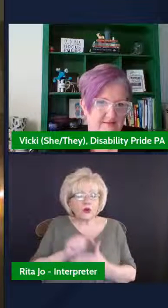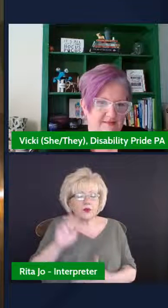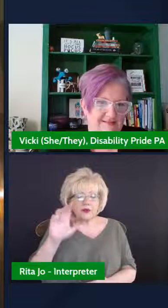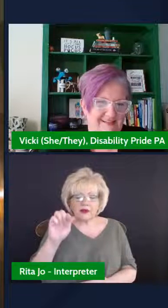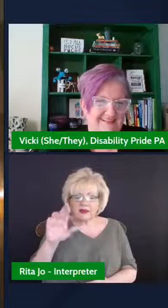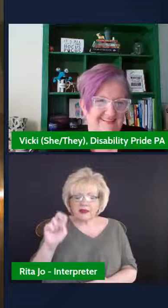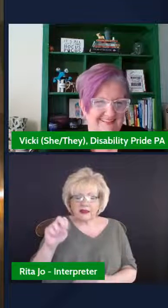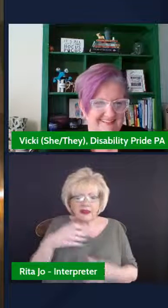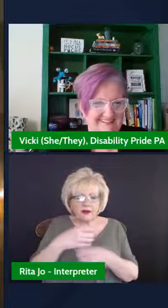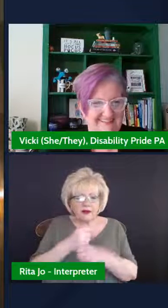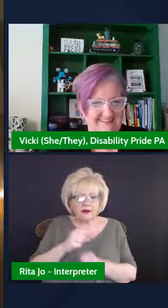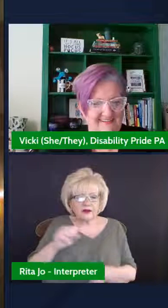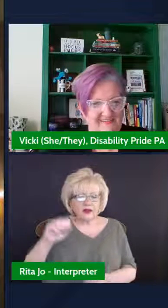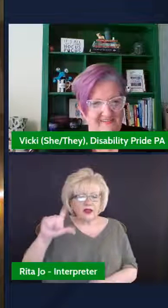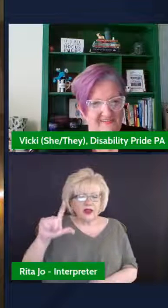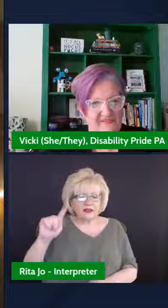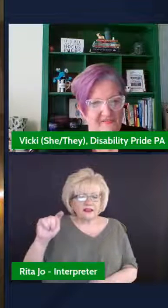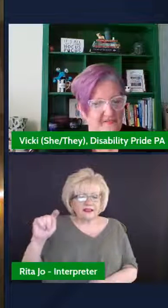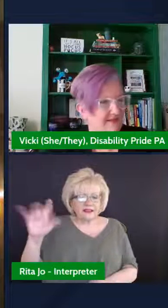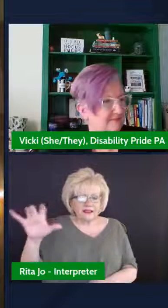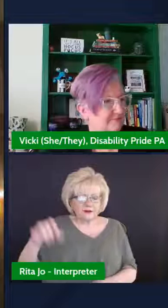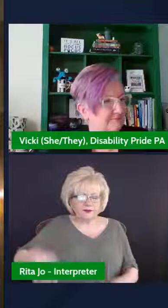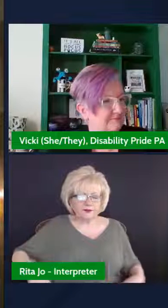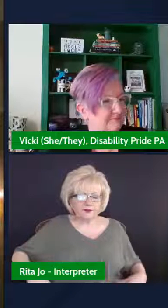Yeah, so long-term care facilities,